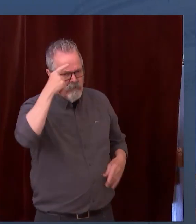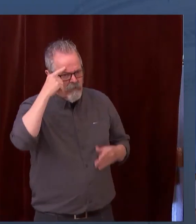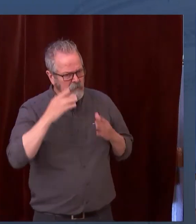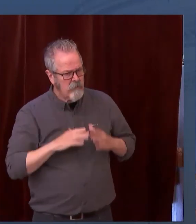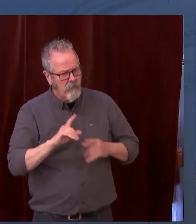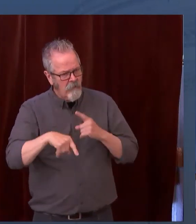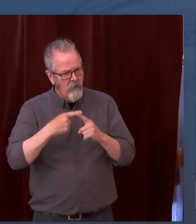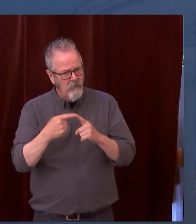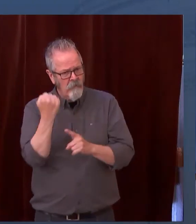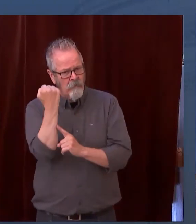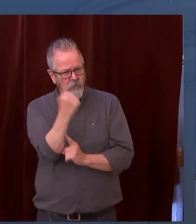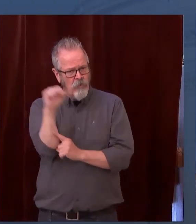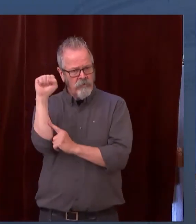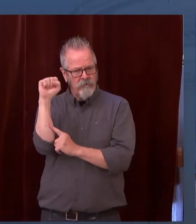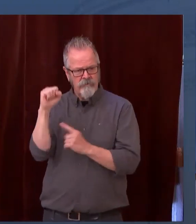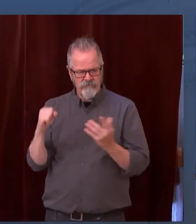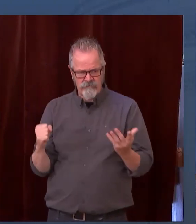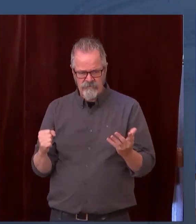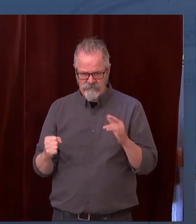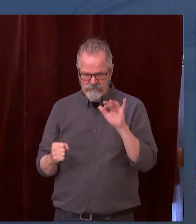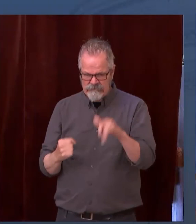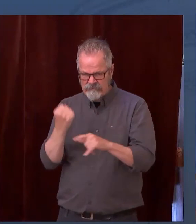your plan for those things?